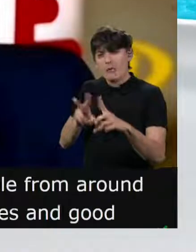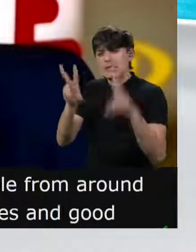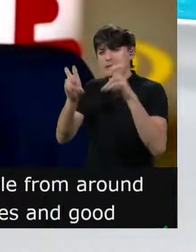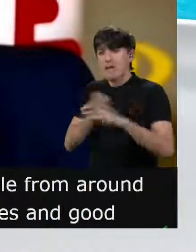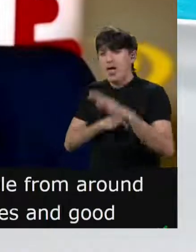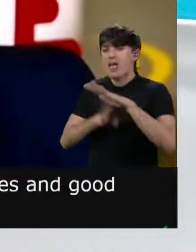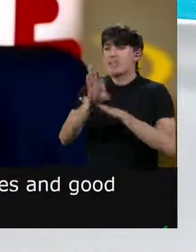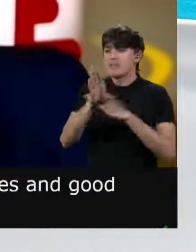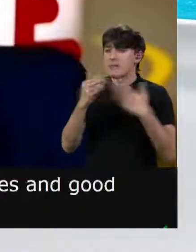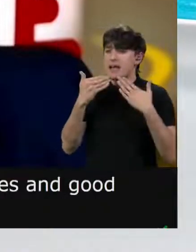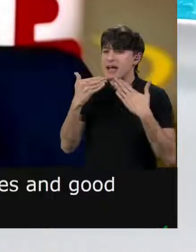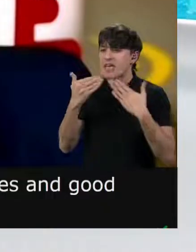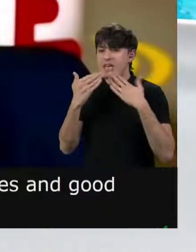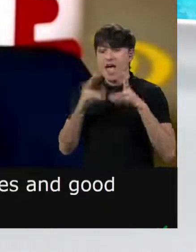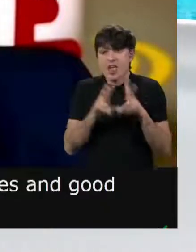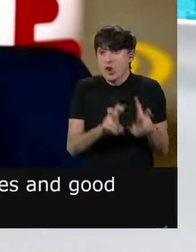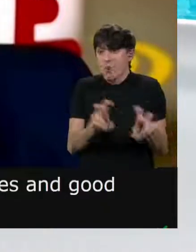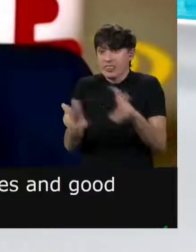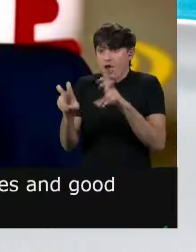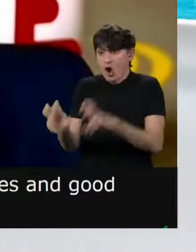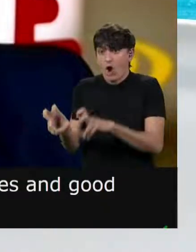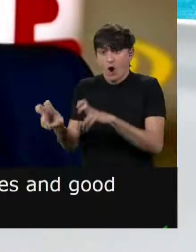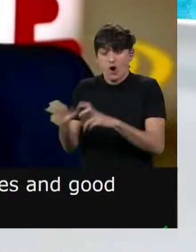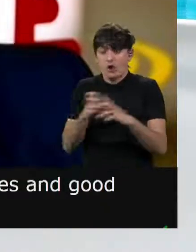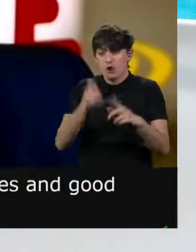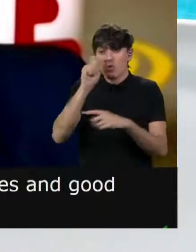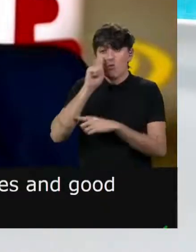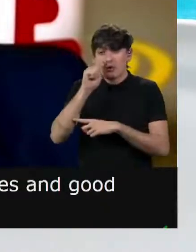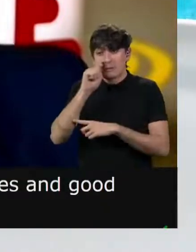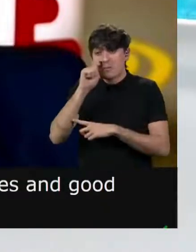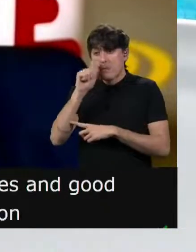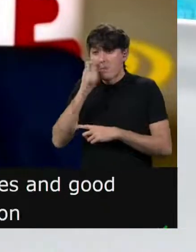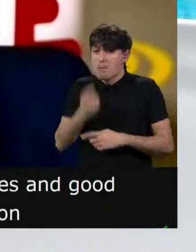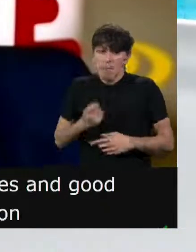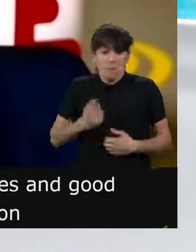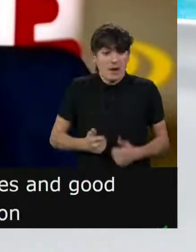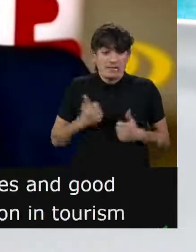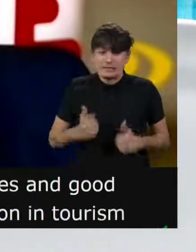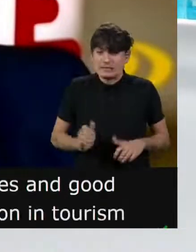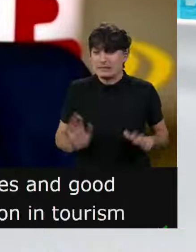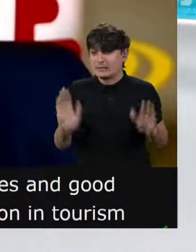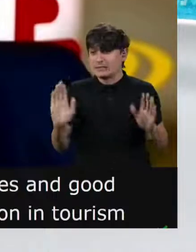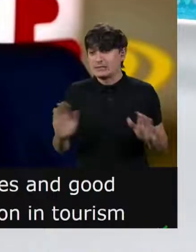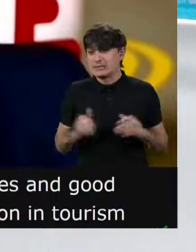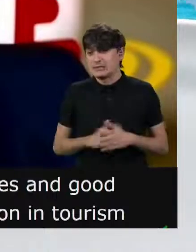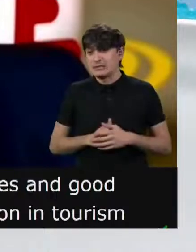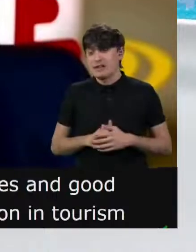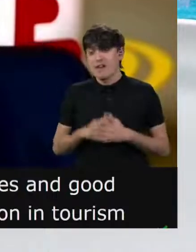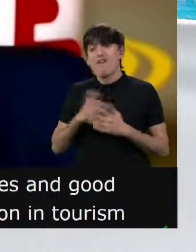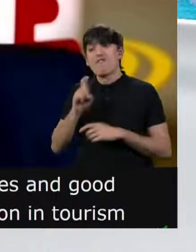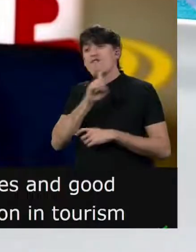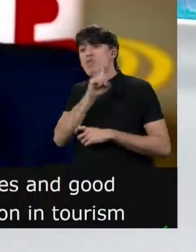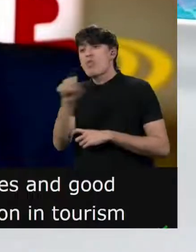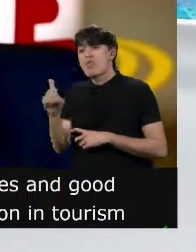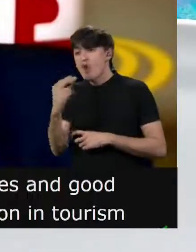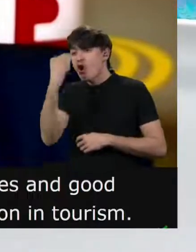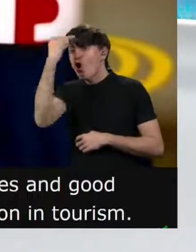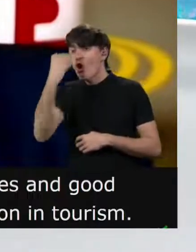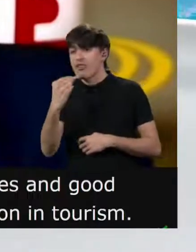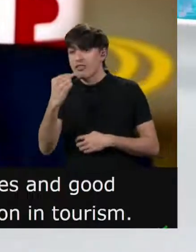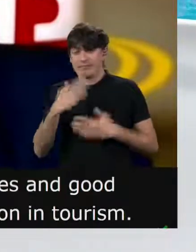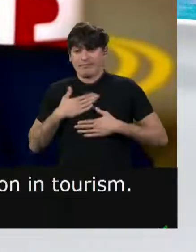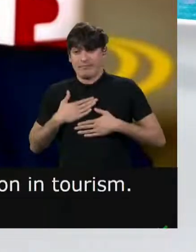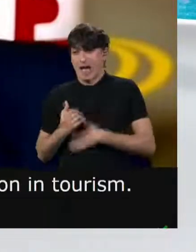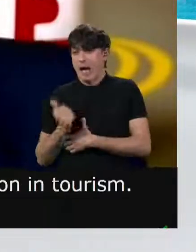on accessibility and innovation in tourism. And really nothing else. So on behalf of the